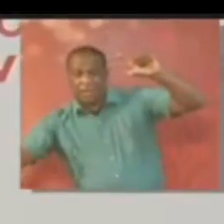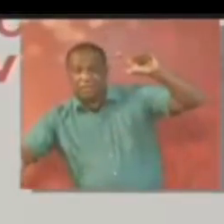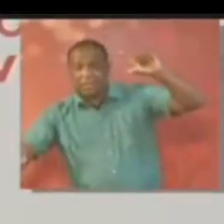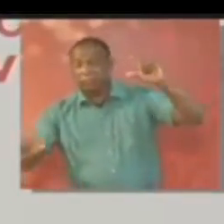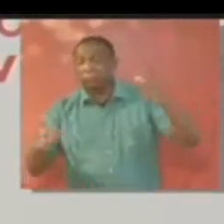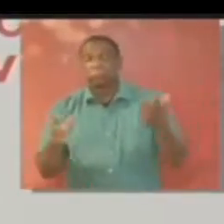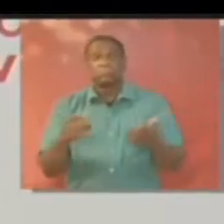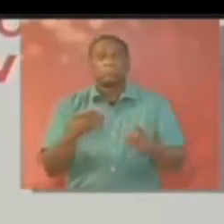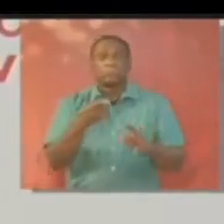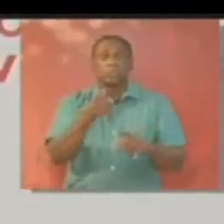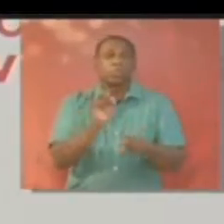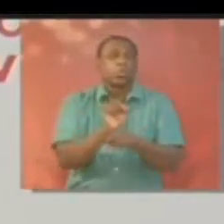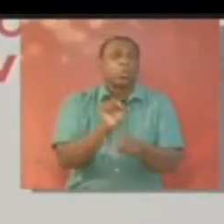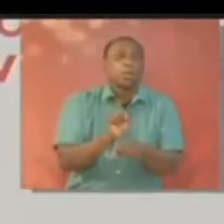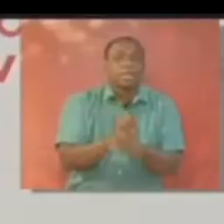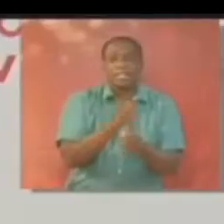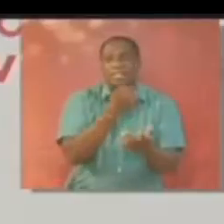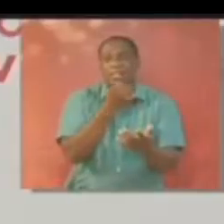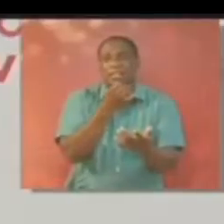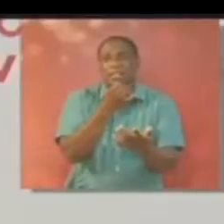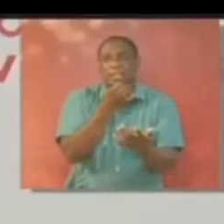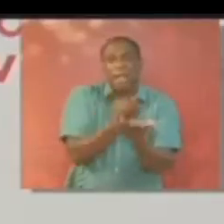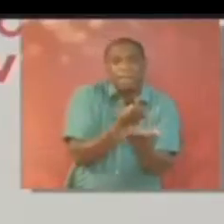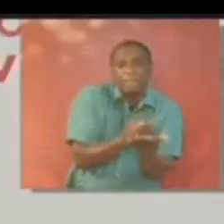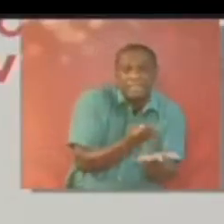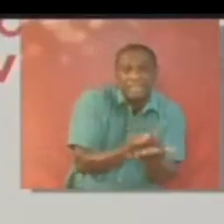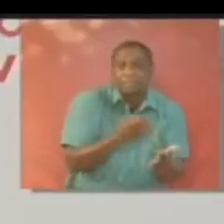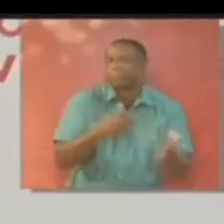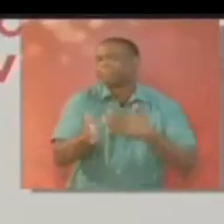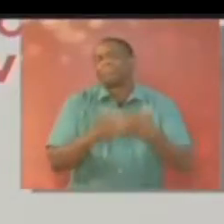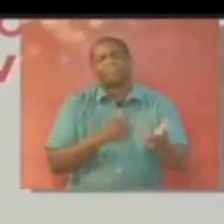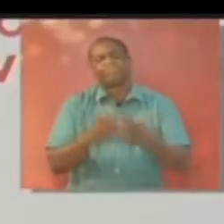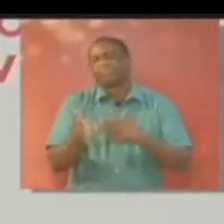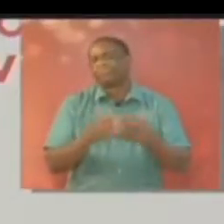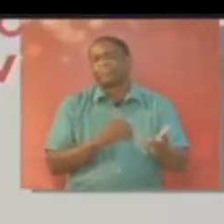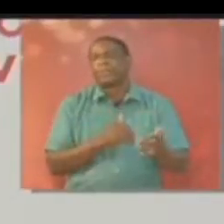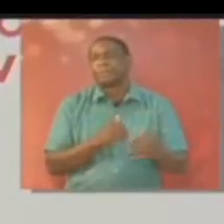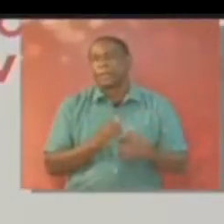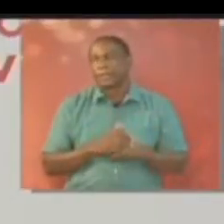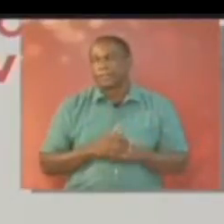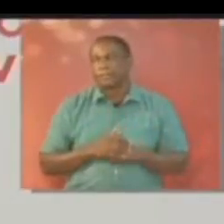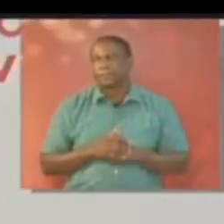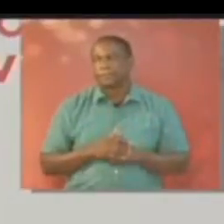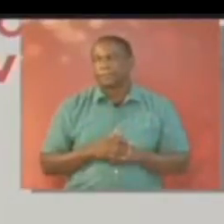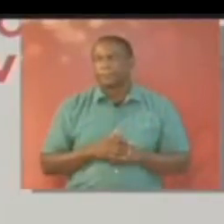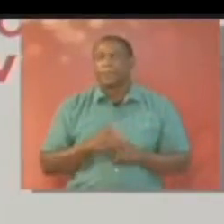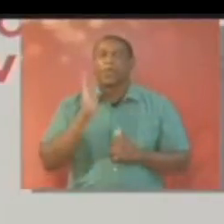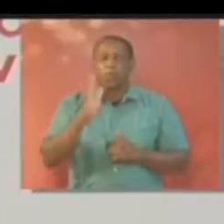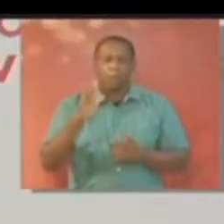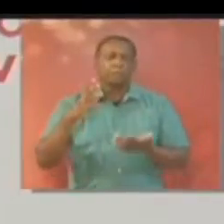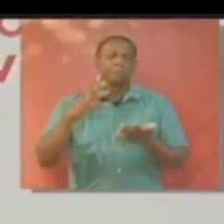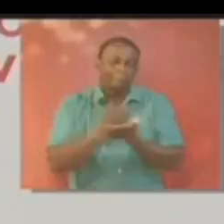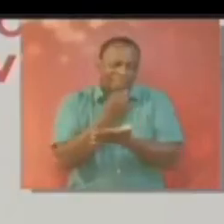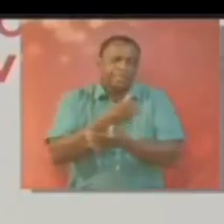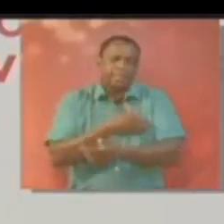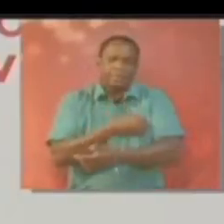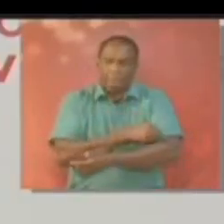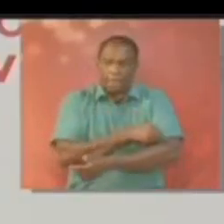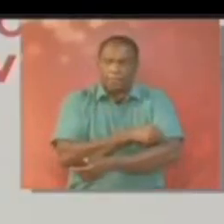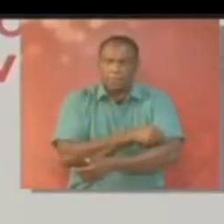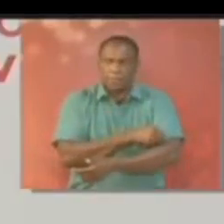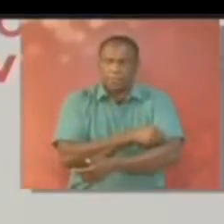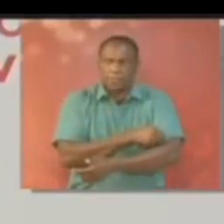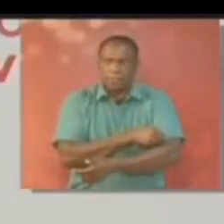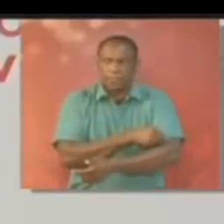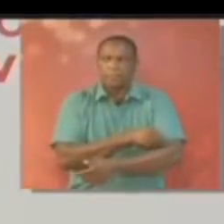Any human being in Trinidad and Tobago under this cabinet decision will receive the vaccine. So I hope that